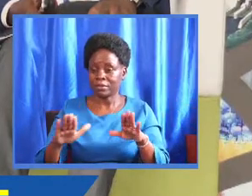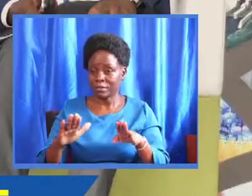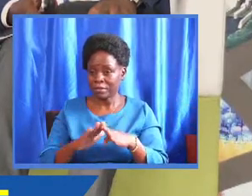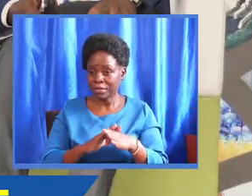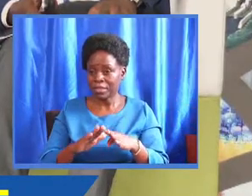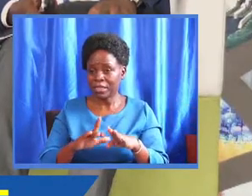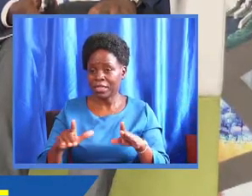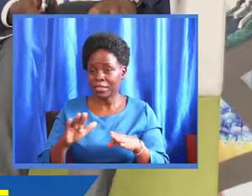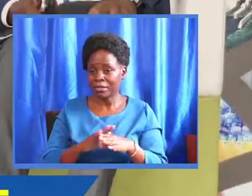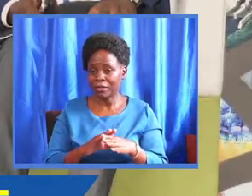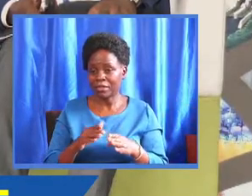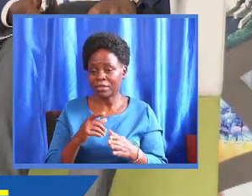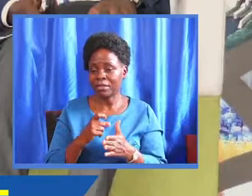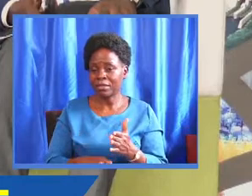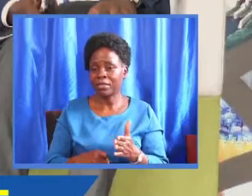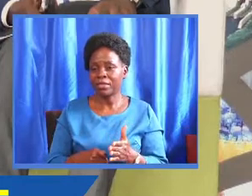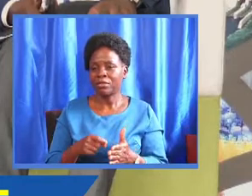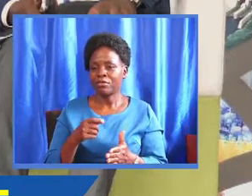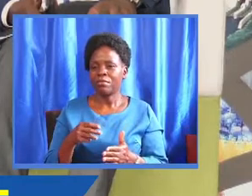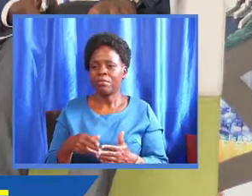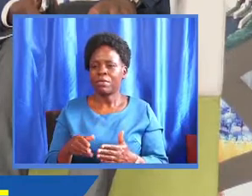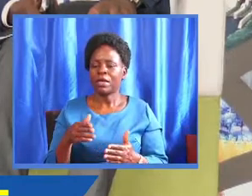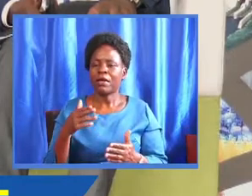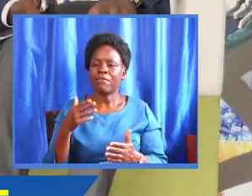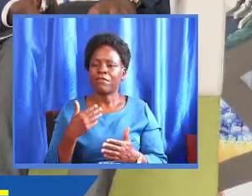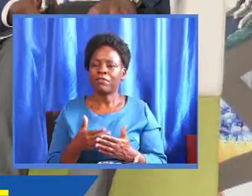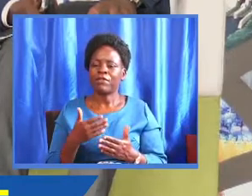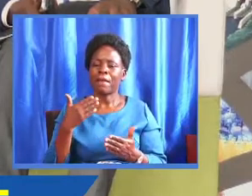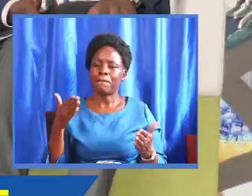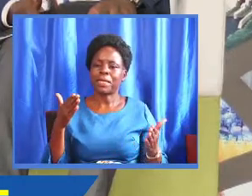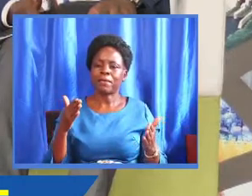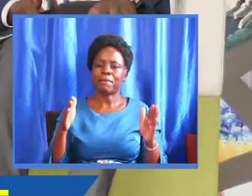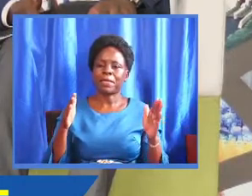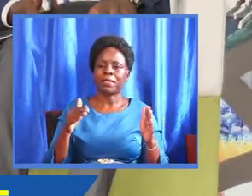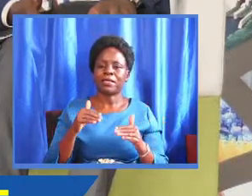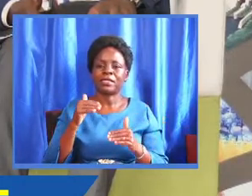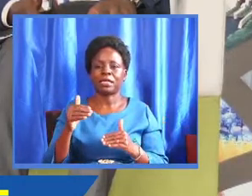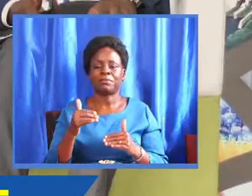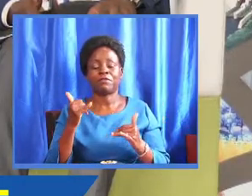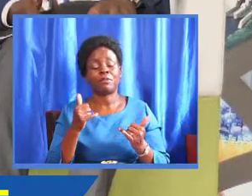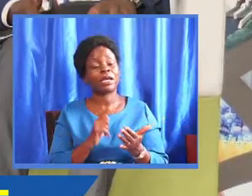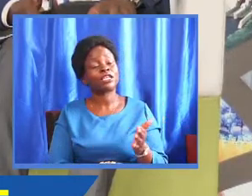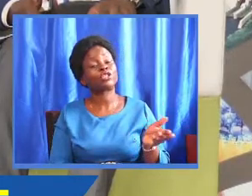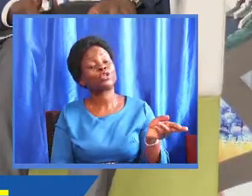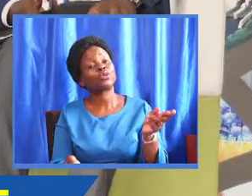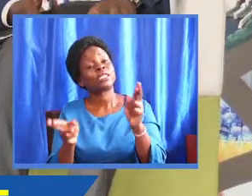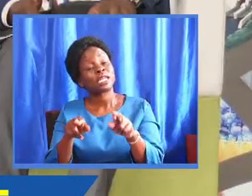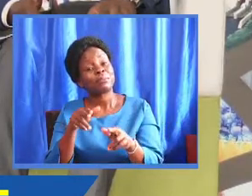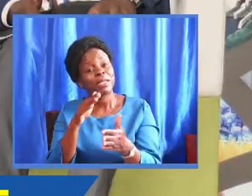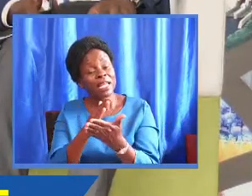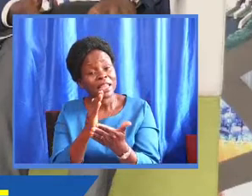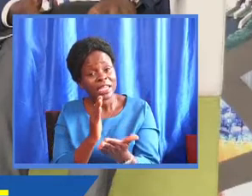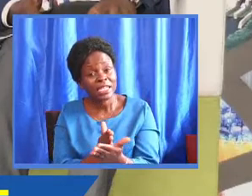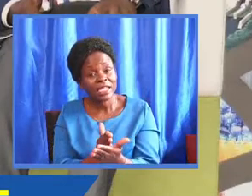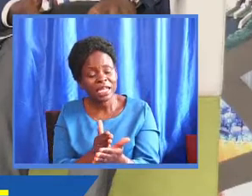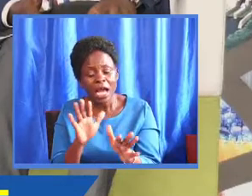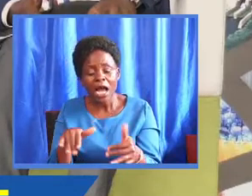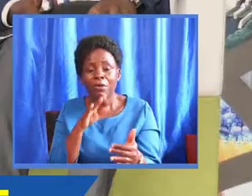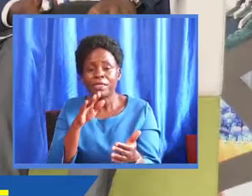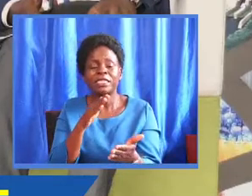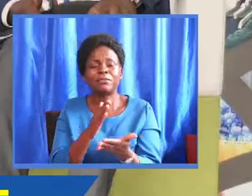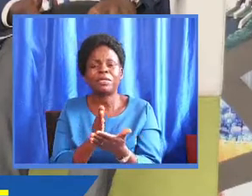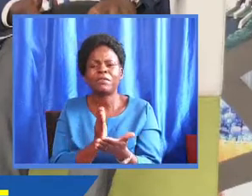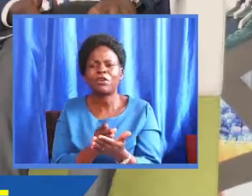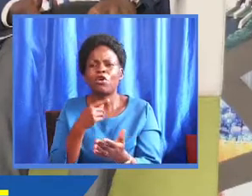documentation. So this would be a very, very big step in telling us what's happening in that sector, how is it being affected, who